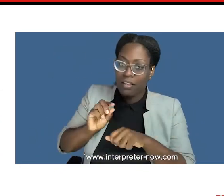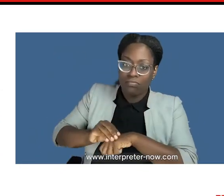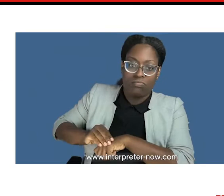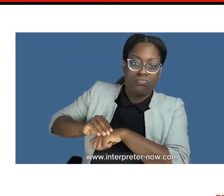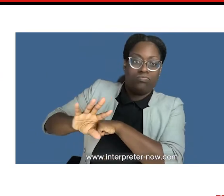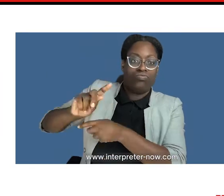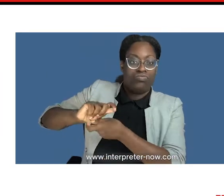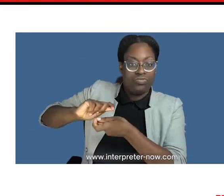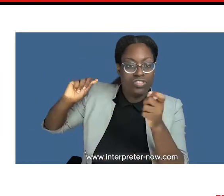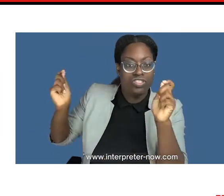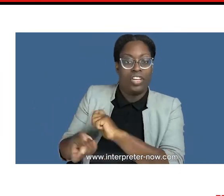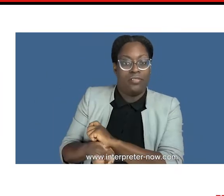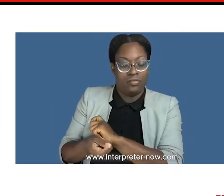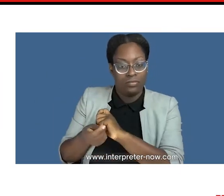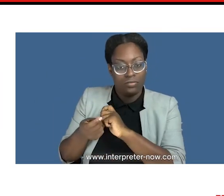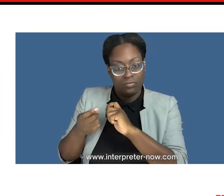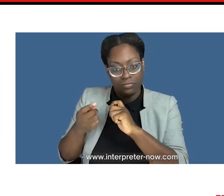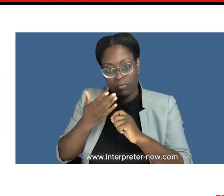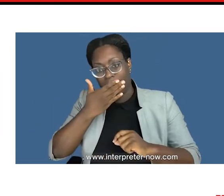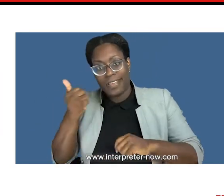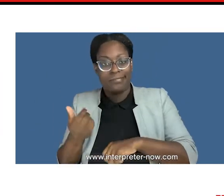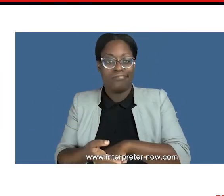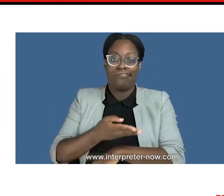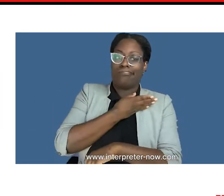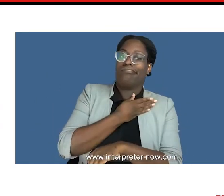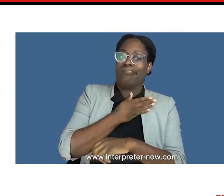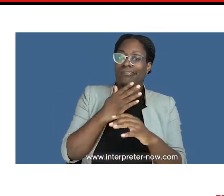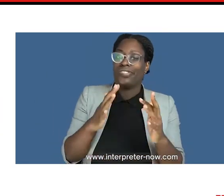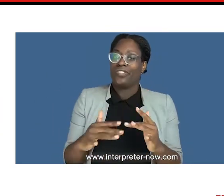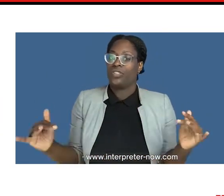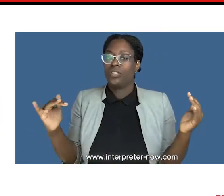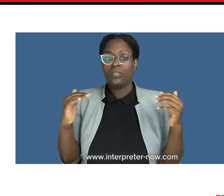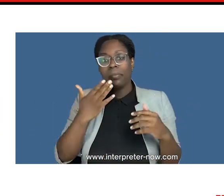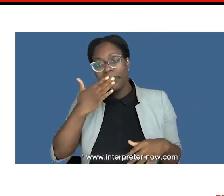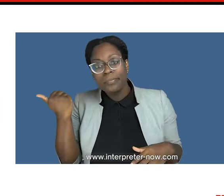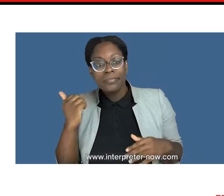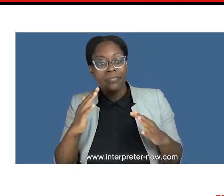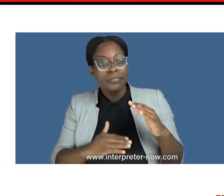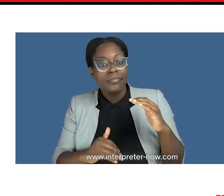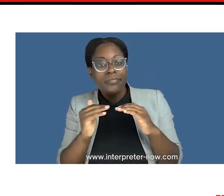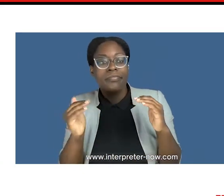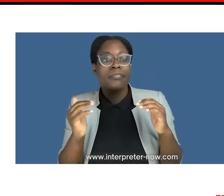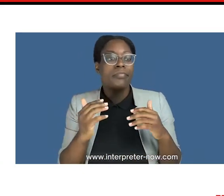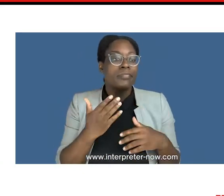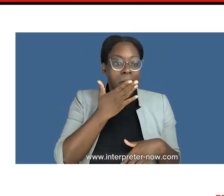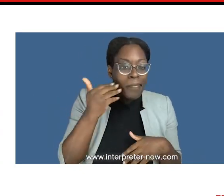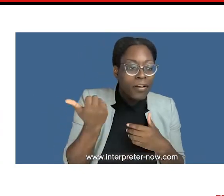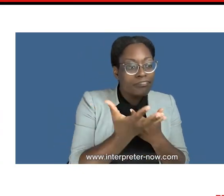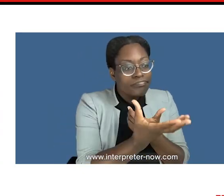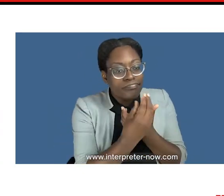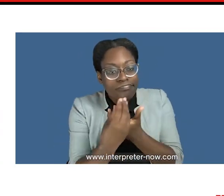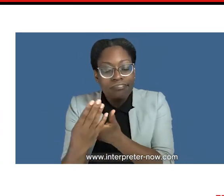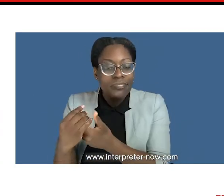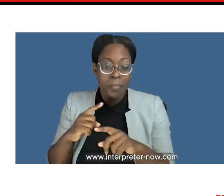shift and create change and really develop more diverse, equitable, and inclusive startups